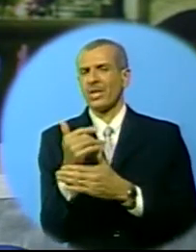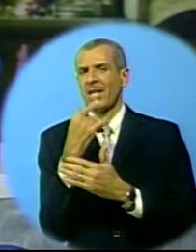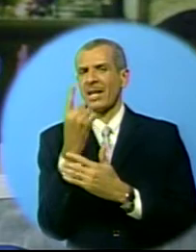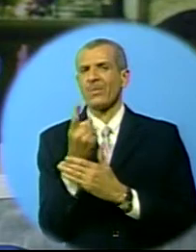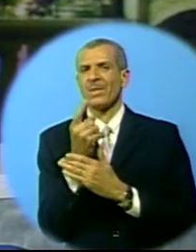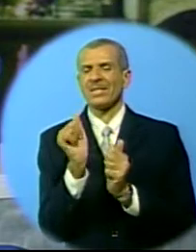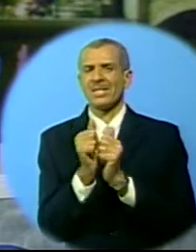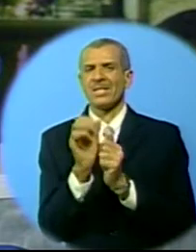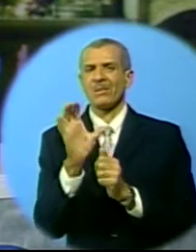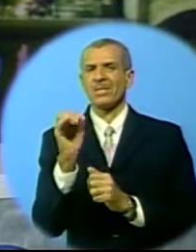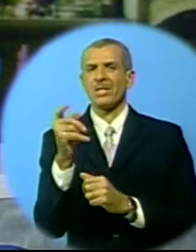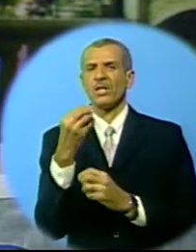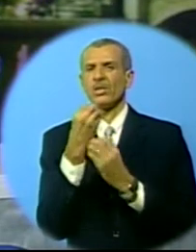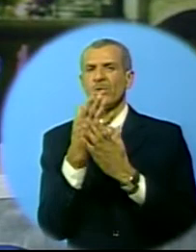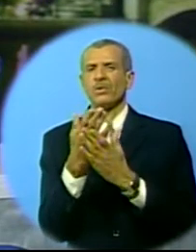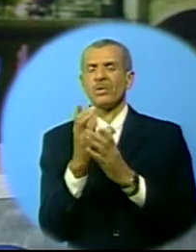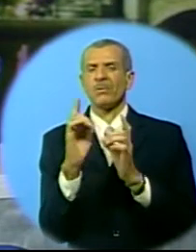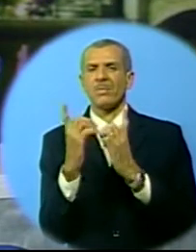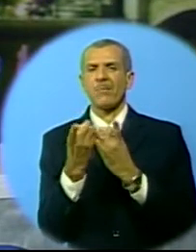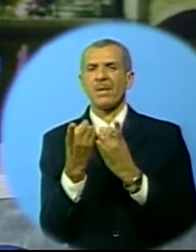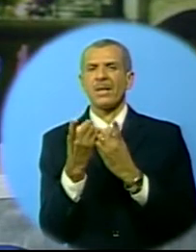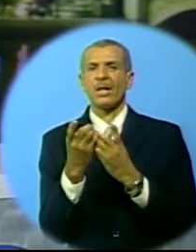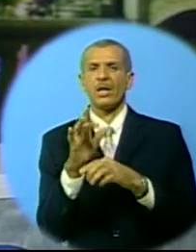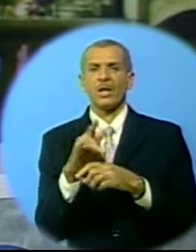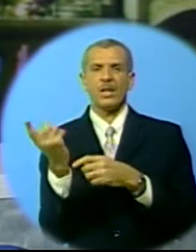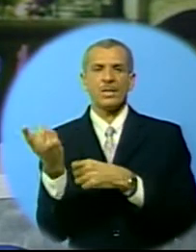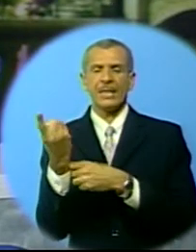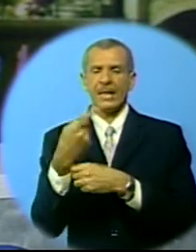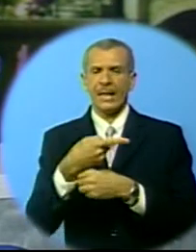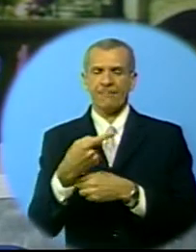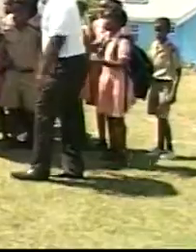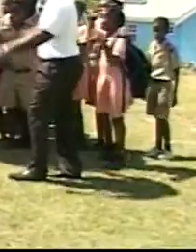News during an open day at the Institute earlier today.